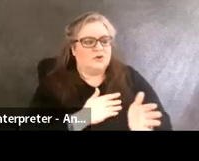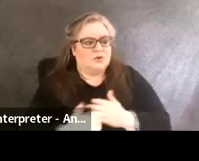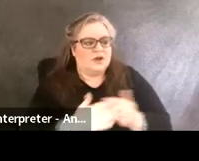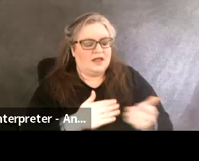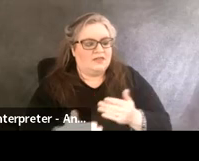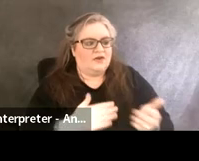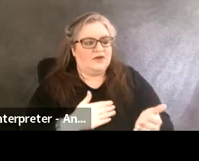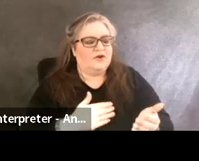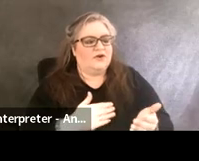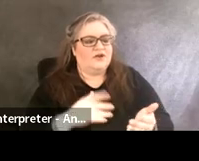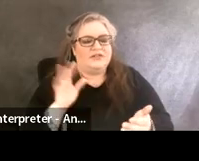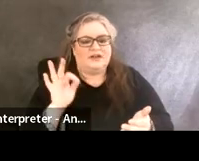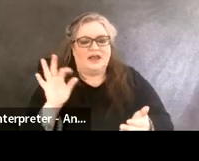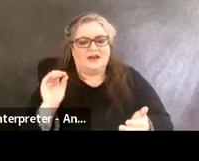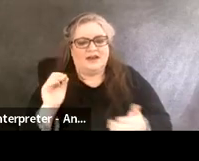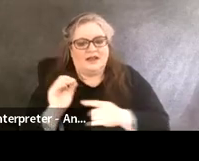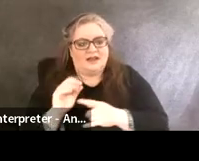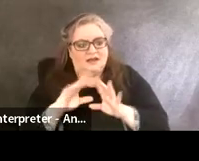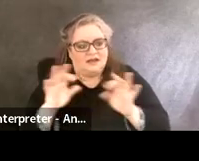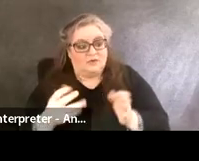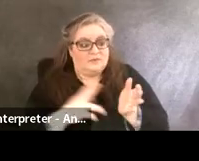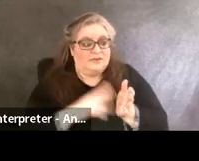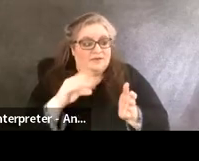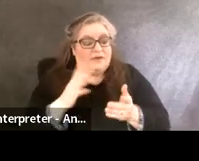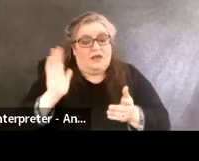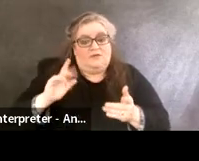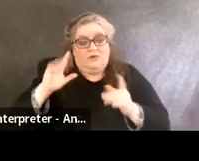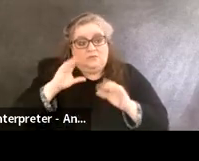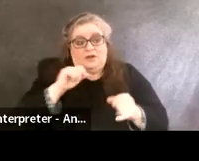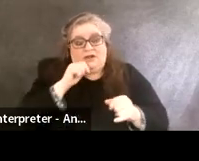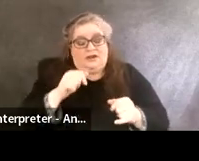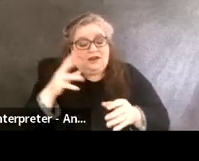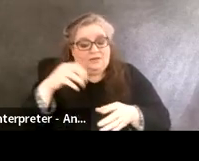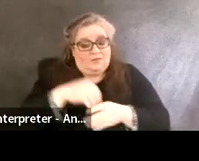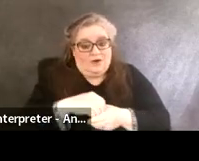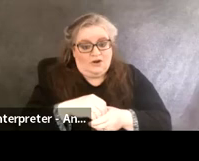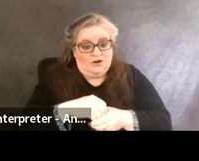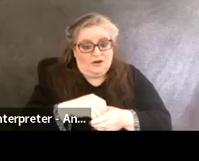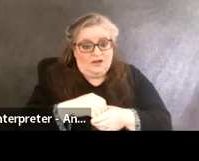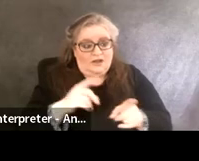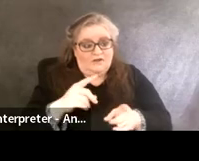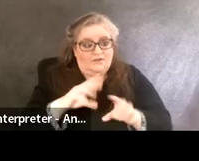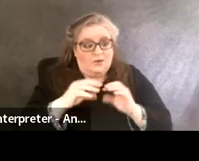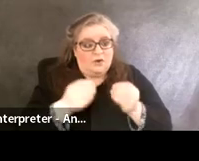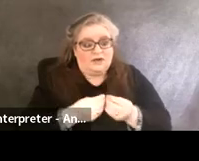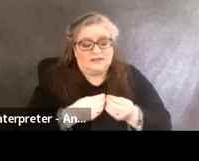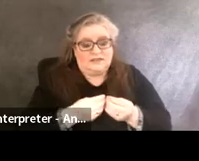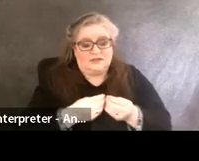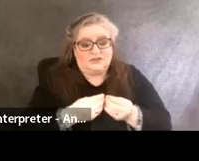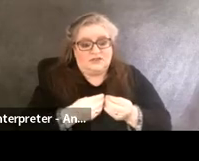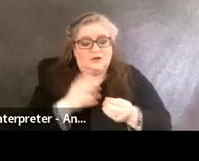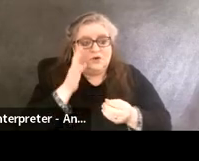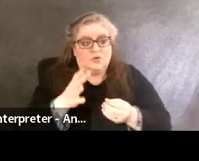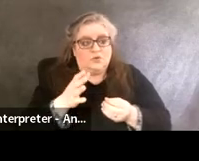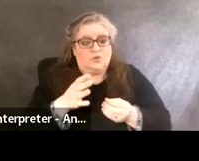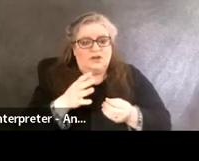whether the 990 form signed by a former president who's no longer a part of the organization is going to